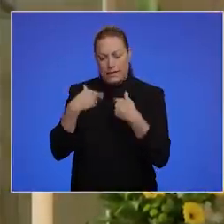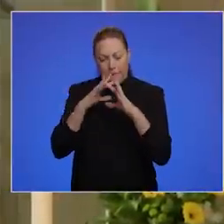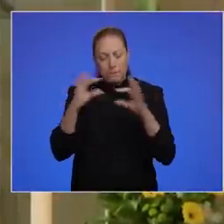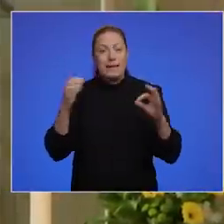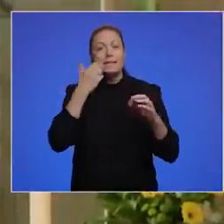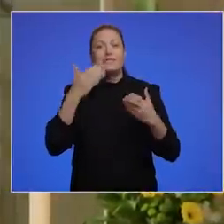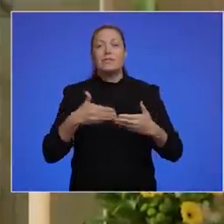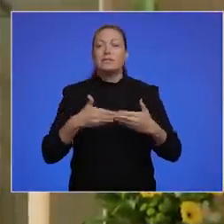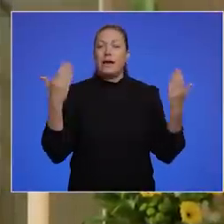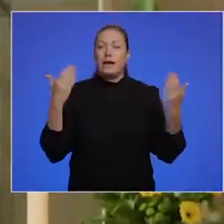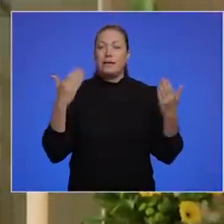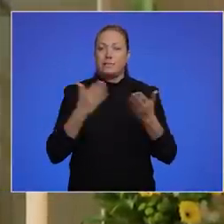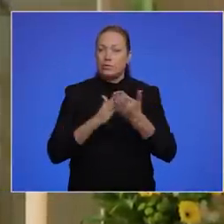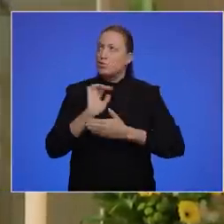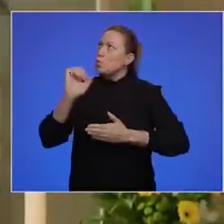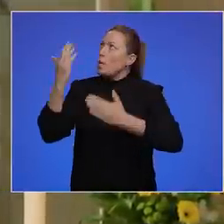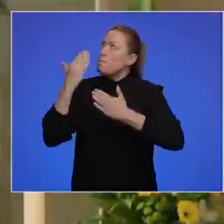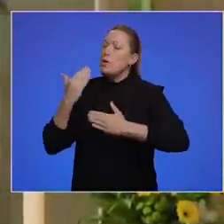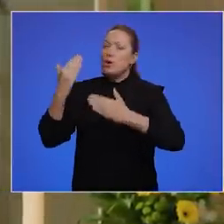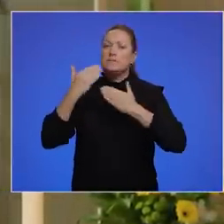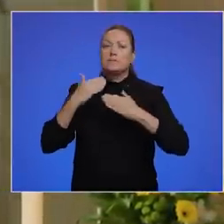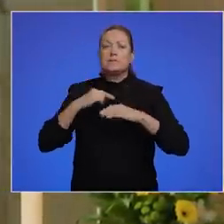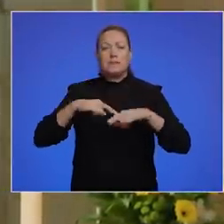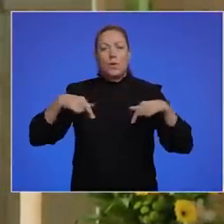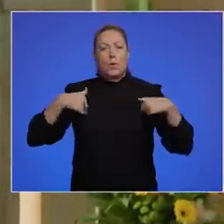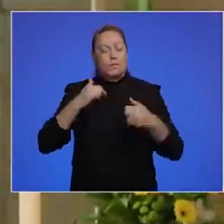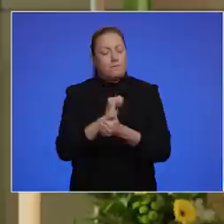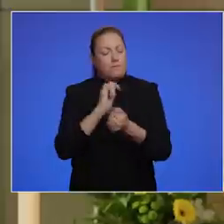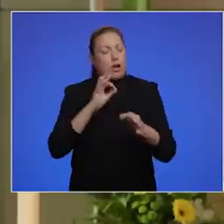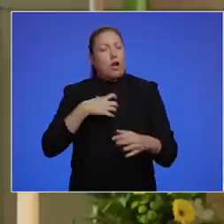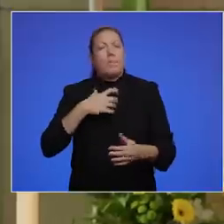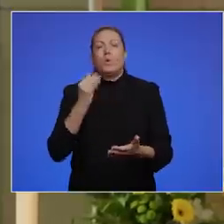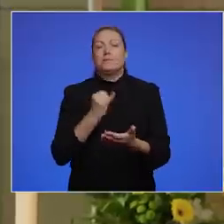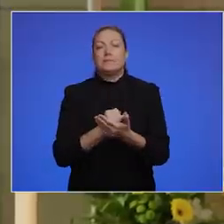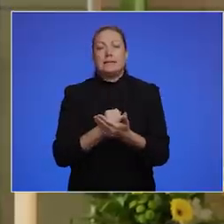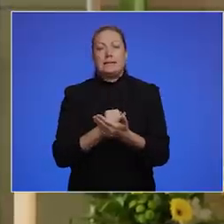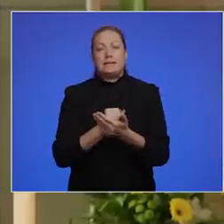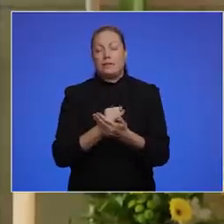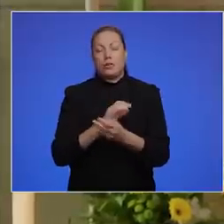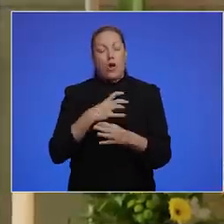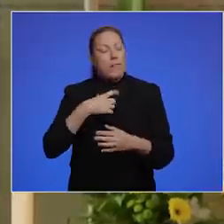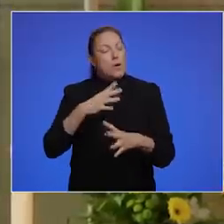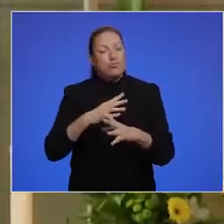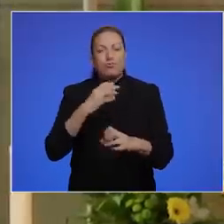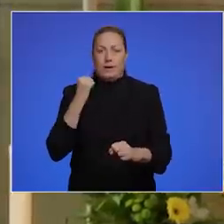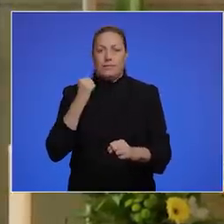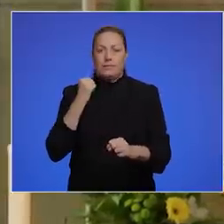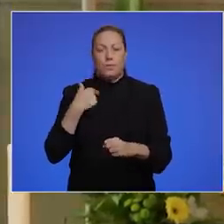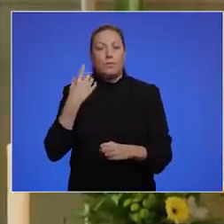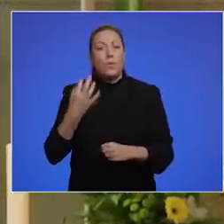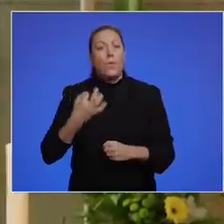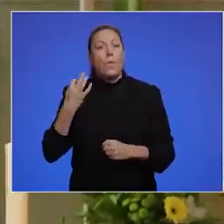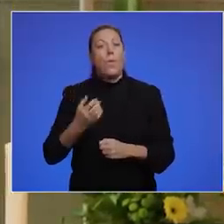Graciously grant peace in our days That by the help of your mercy We may be always free from sin And safe from all distress